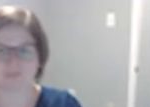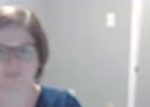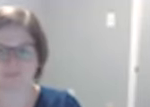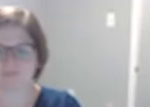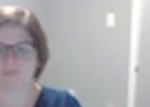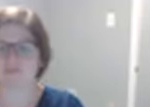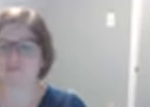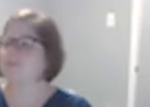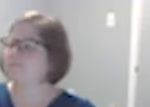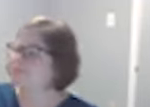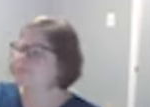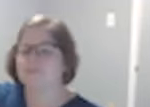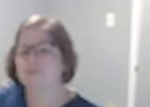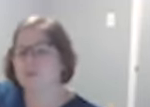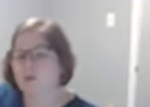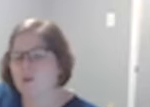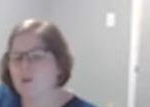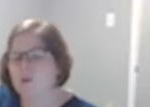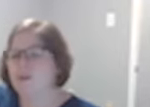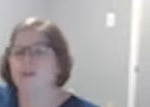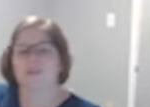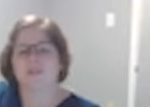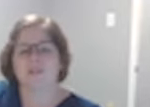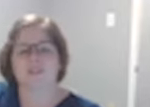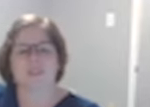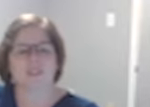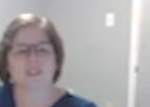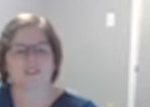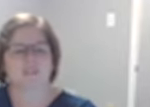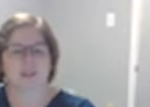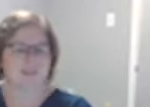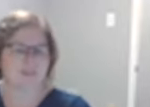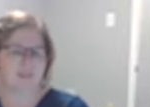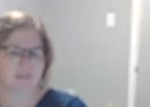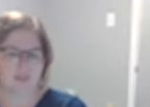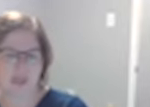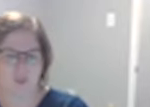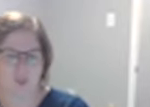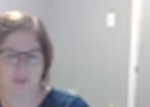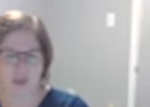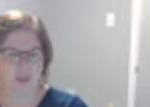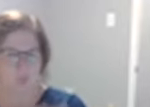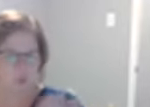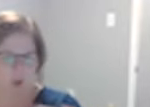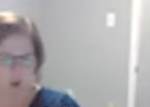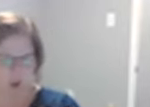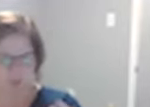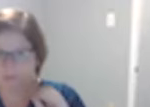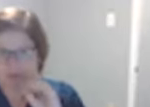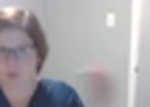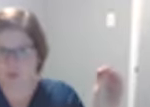So what does it sound like up there? I mean, I know it's like there's no air up